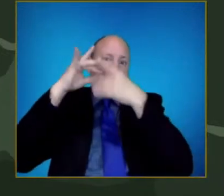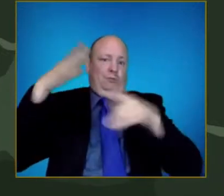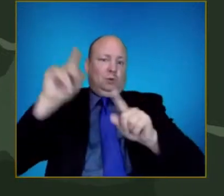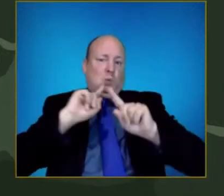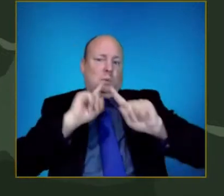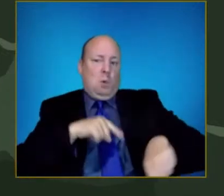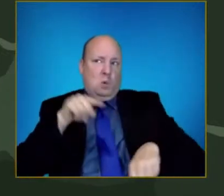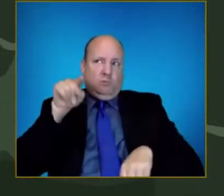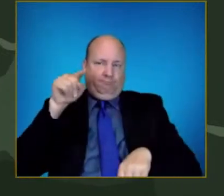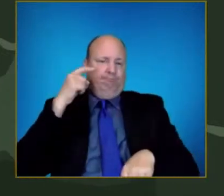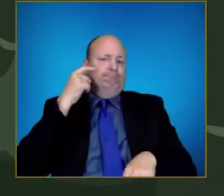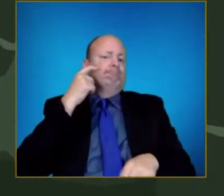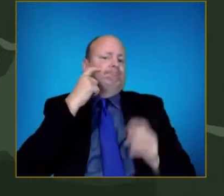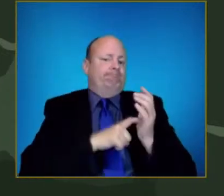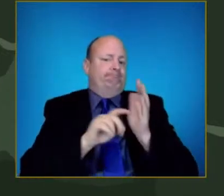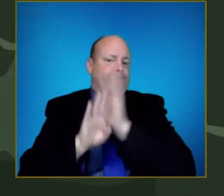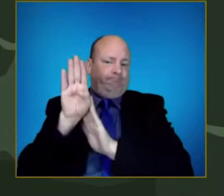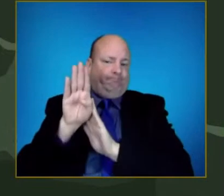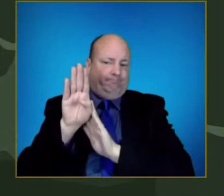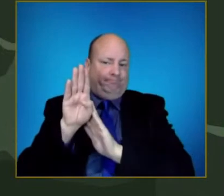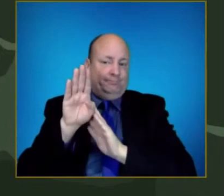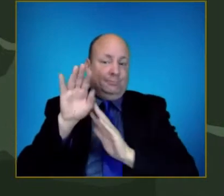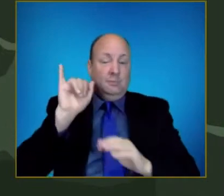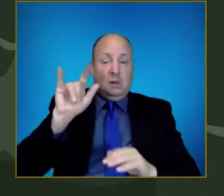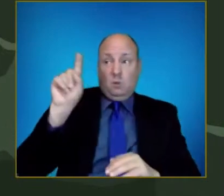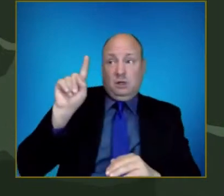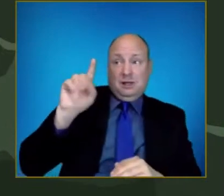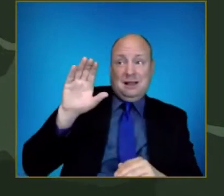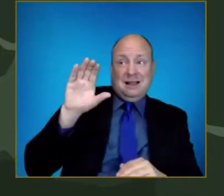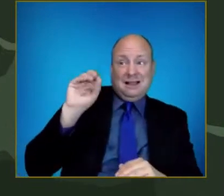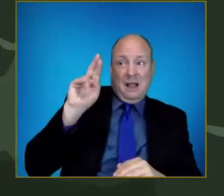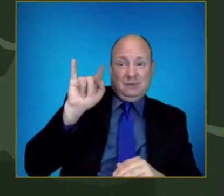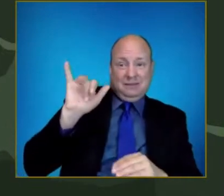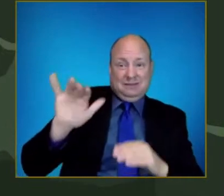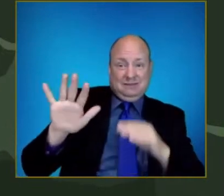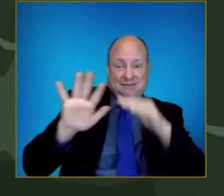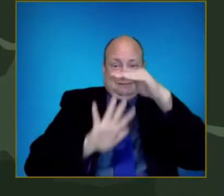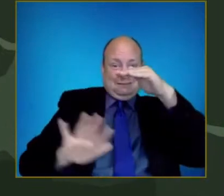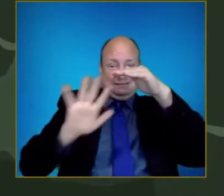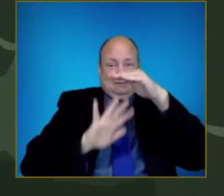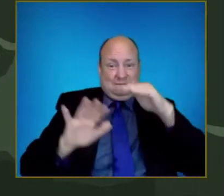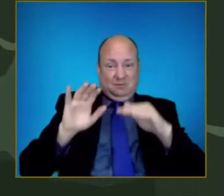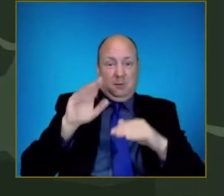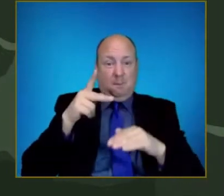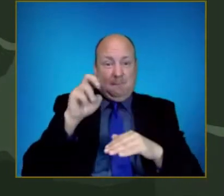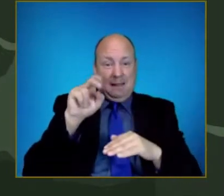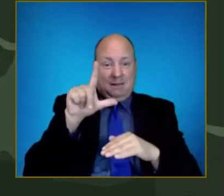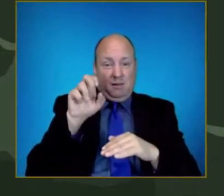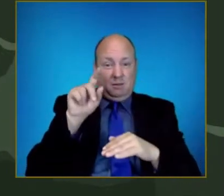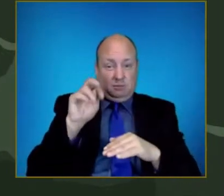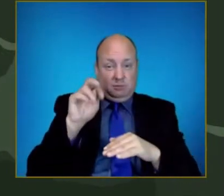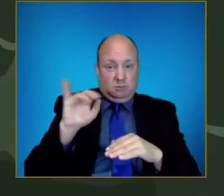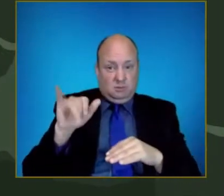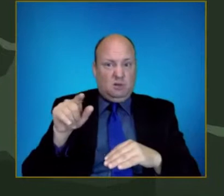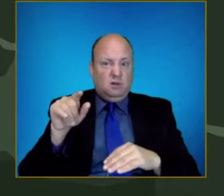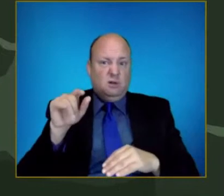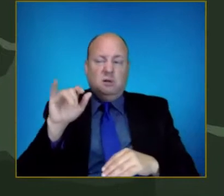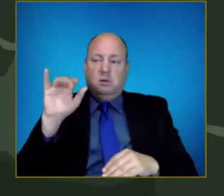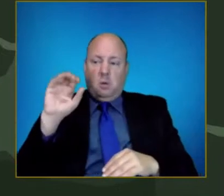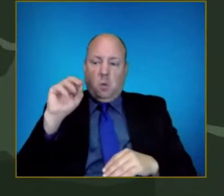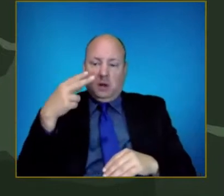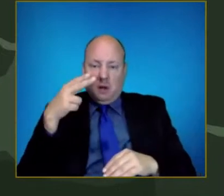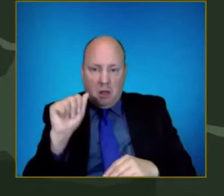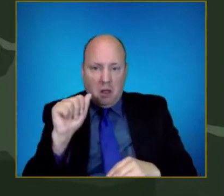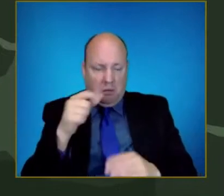county COVID-19 community transmission report from OHA this week. You're seeing